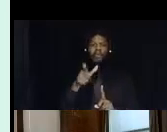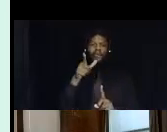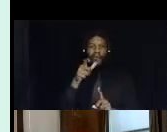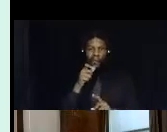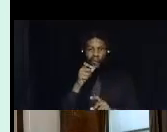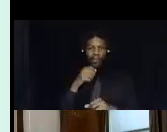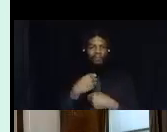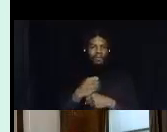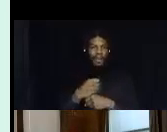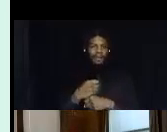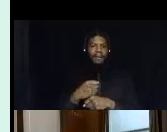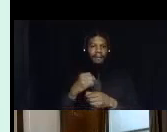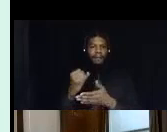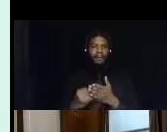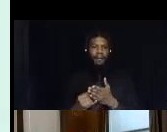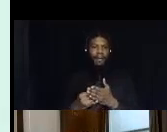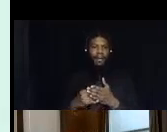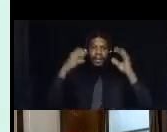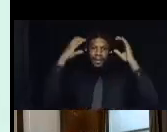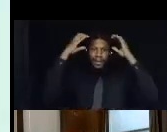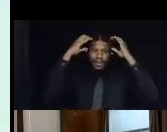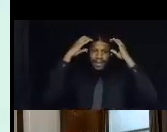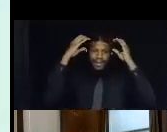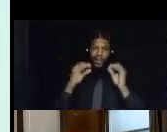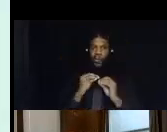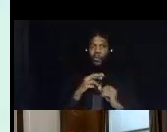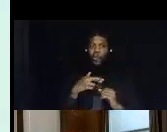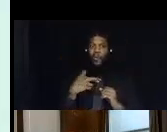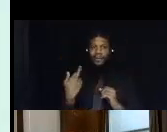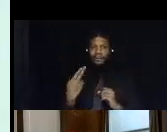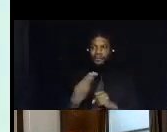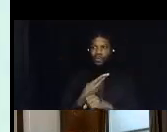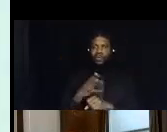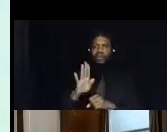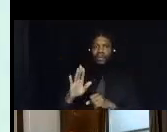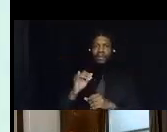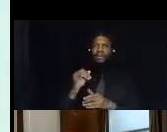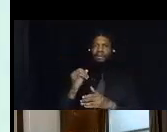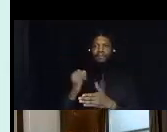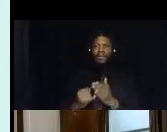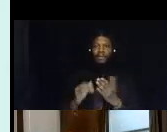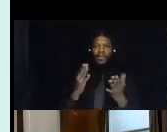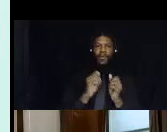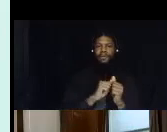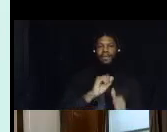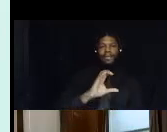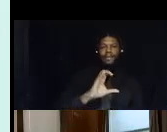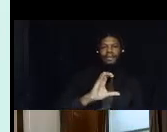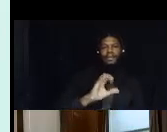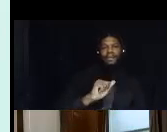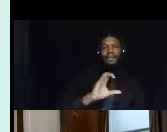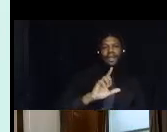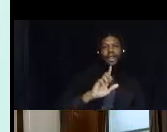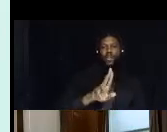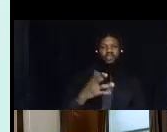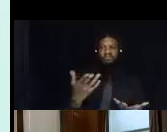more risky use than, maybe the ACLU or something. Right. Yeah,